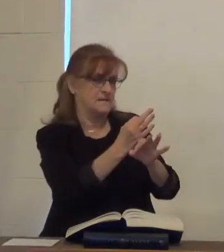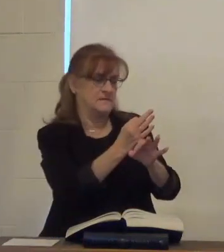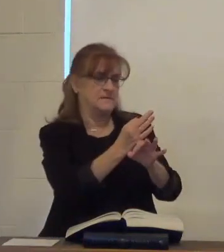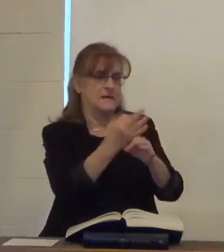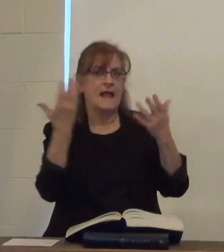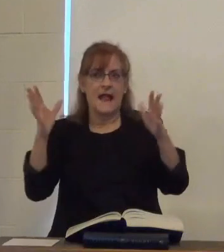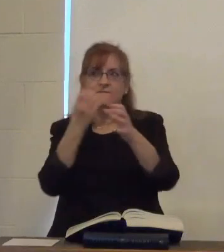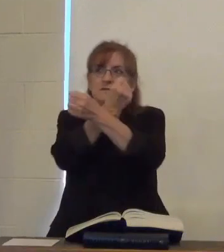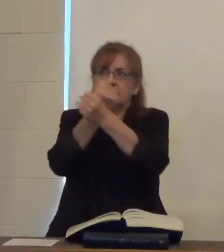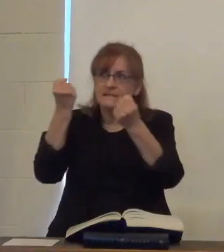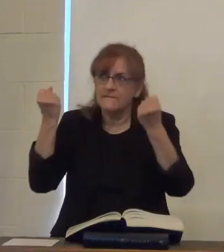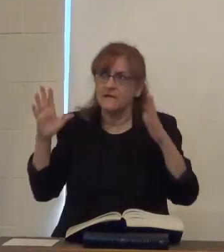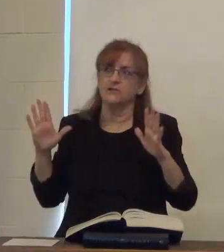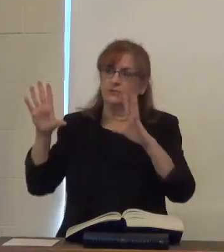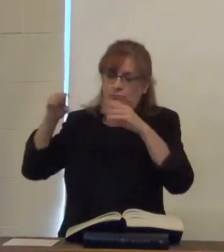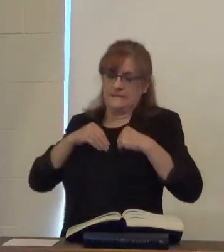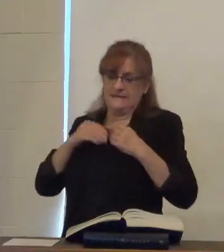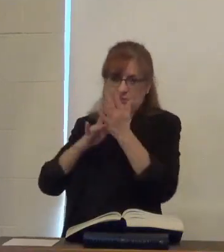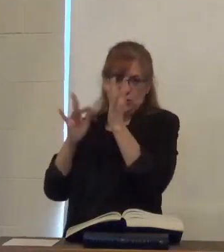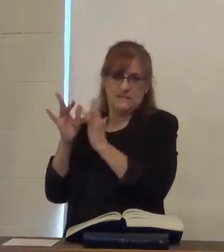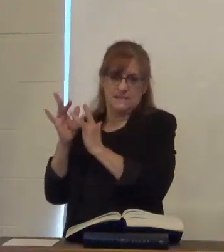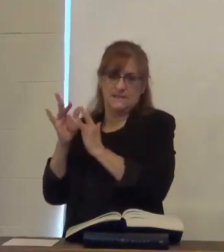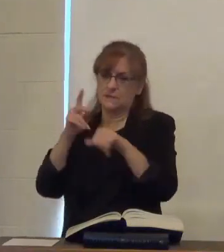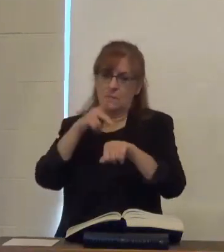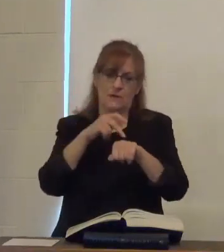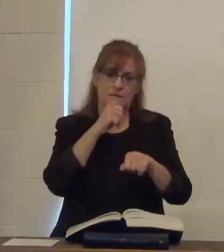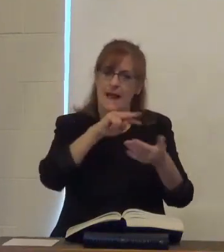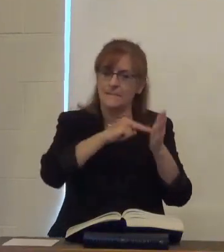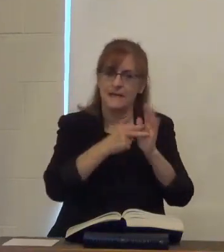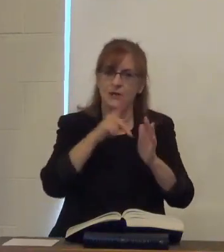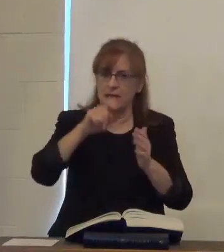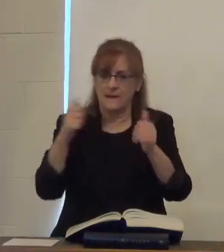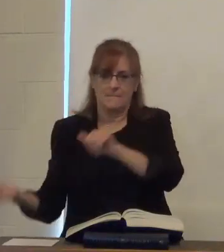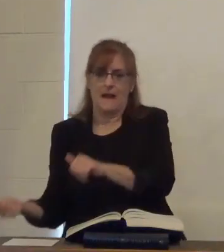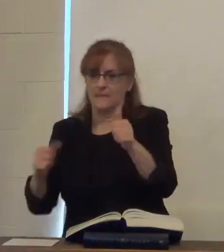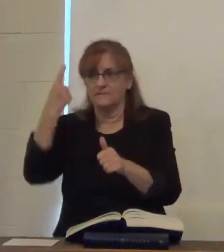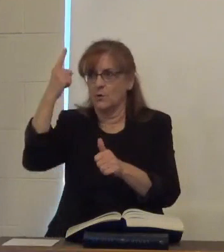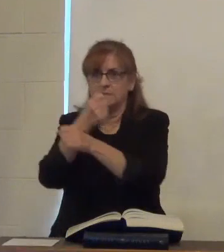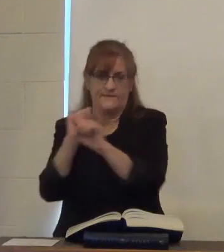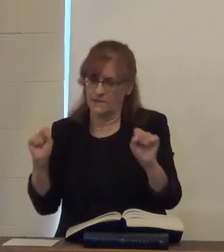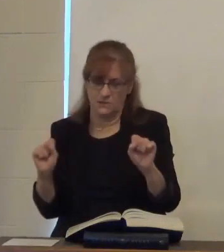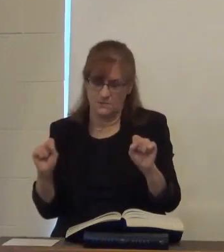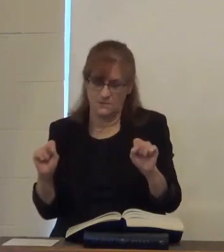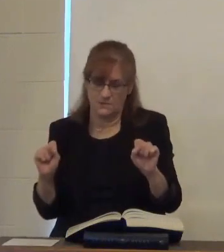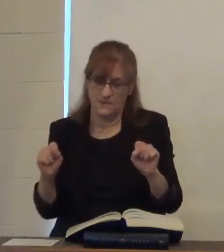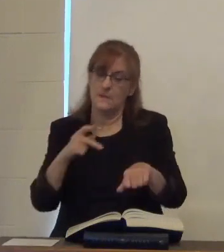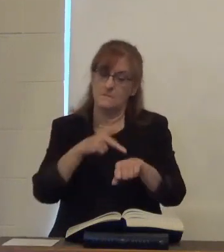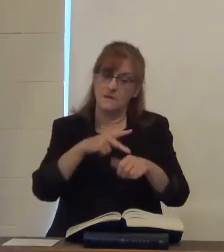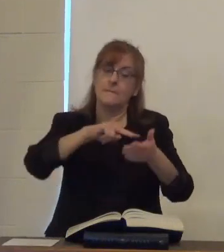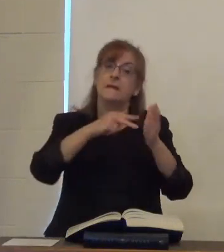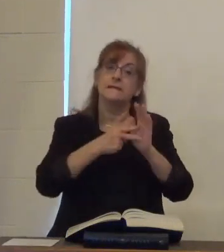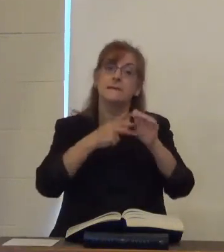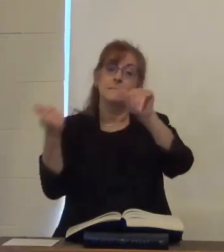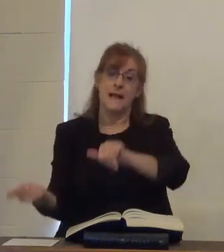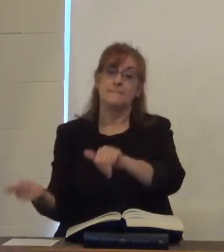after salvation. So Peter is not saying you have to be baptized in order to be saved. He is saying that